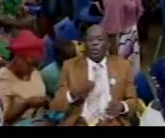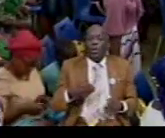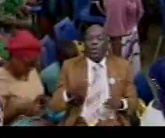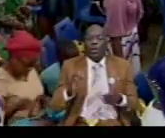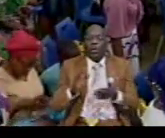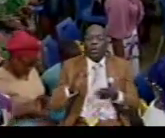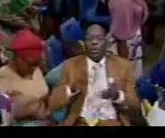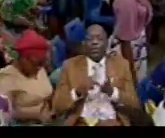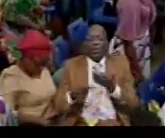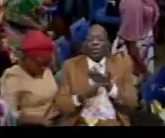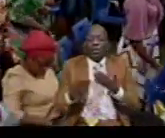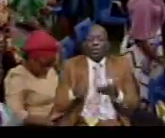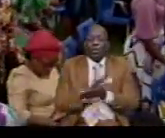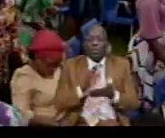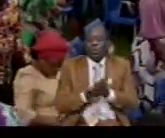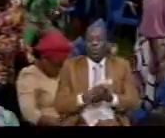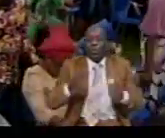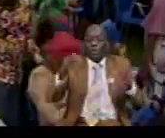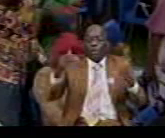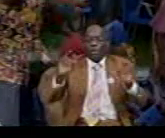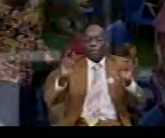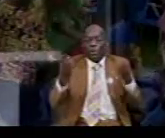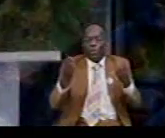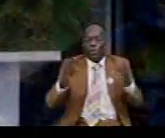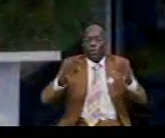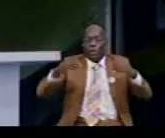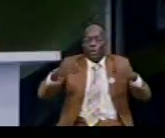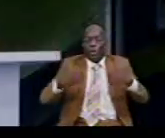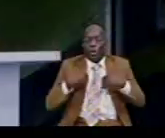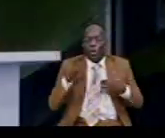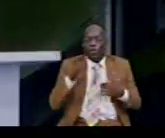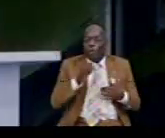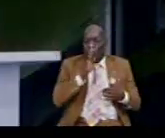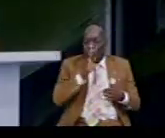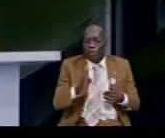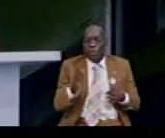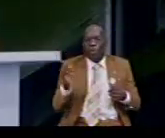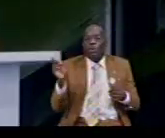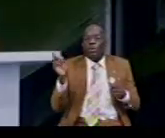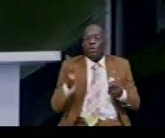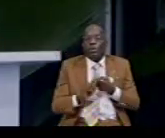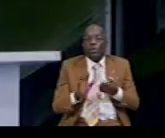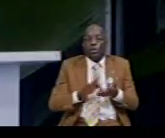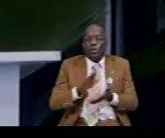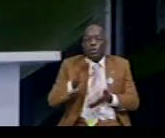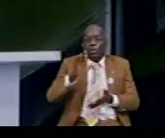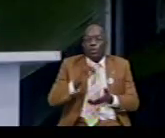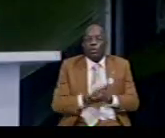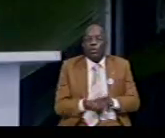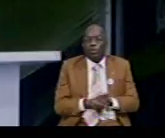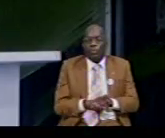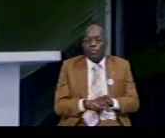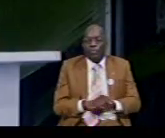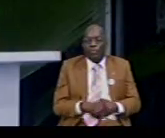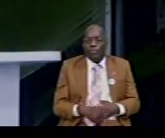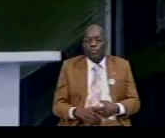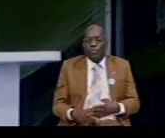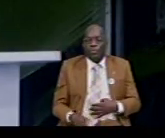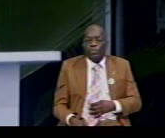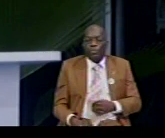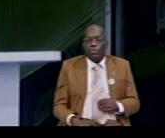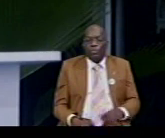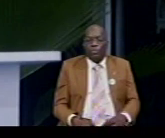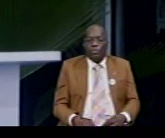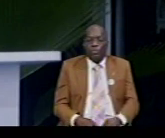was once a sinner, but came pardon to receive from my Lord. This was